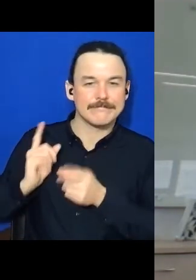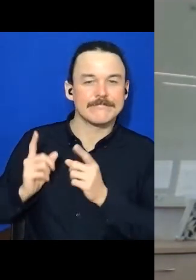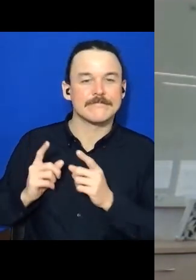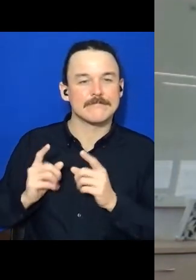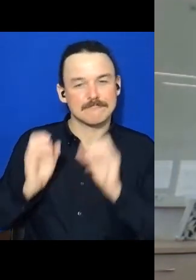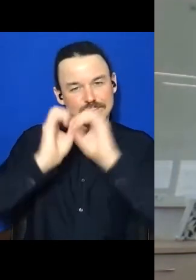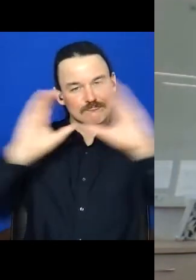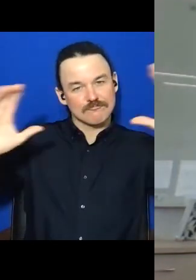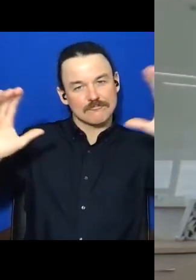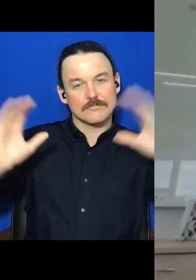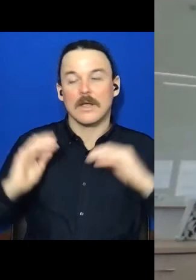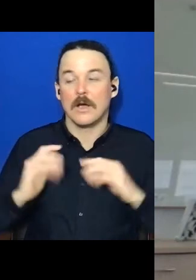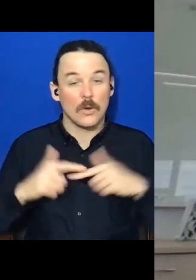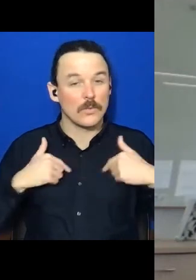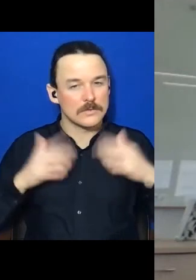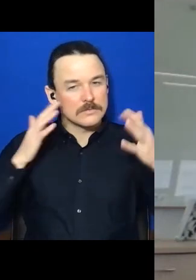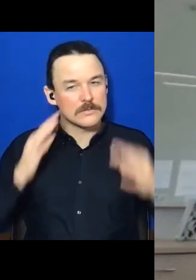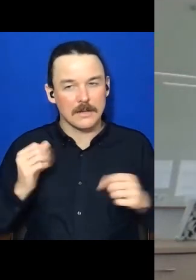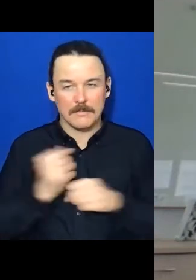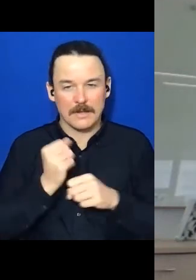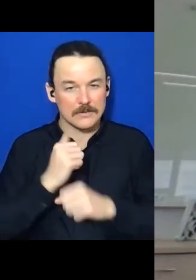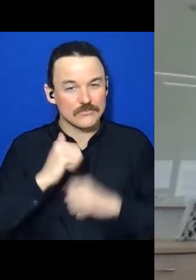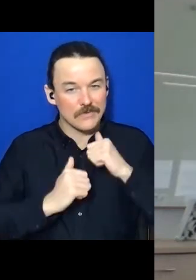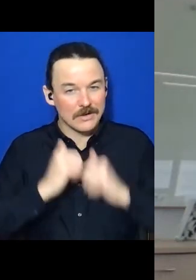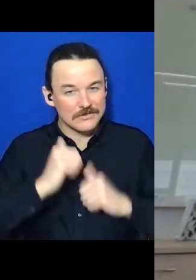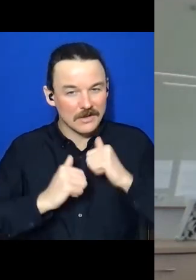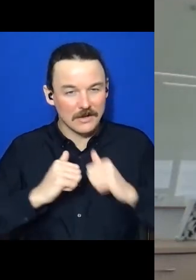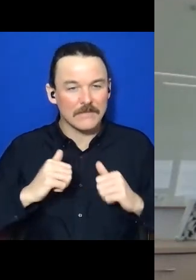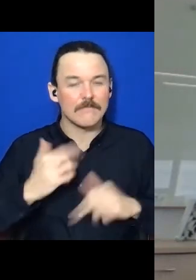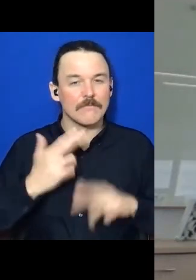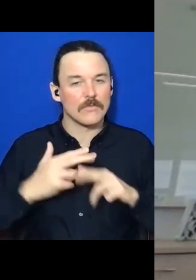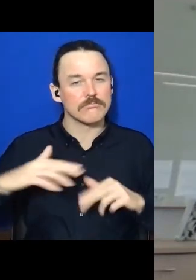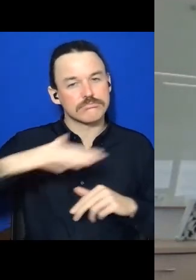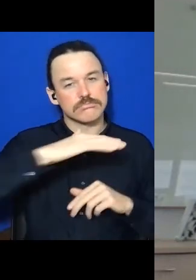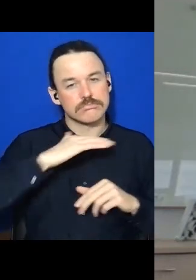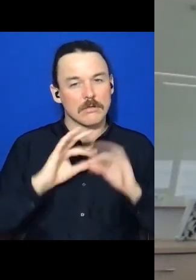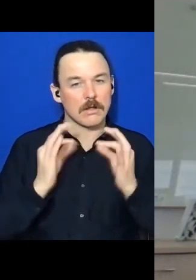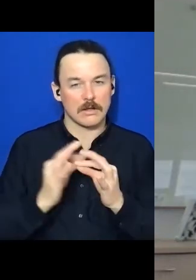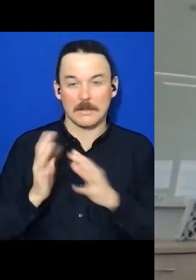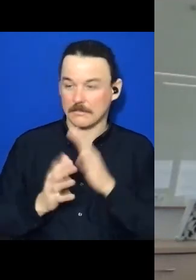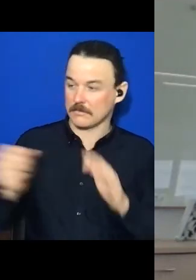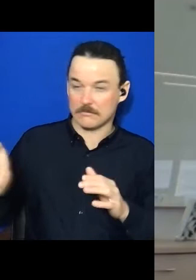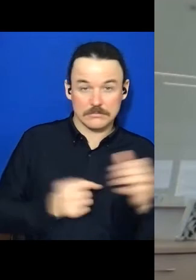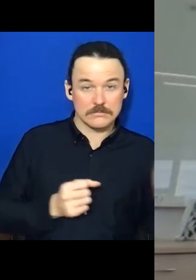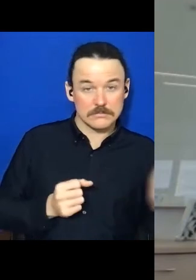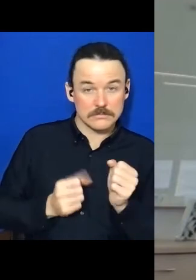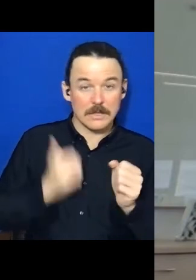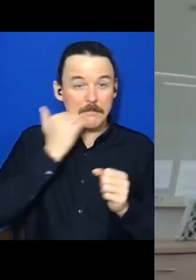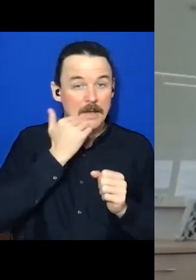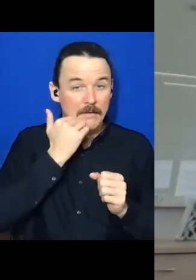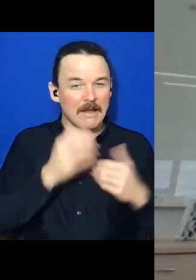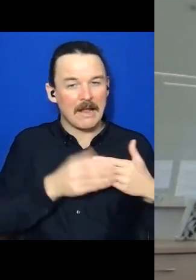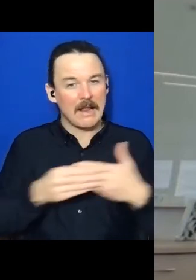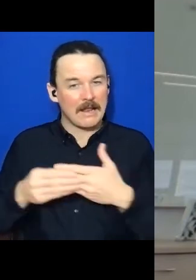across the organisation and bringing Māori leaders into the organisation as key participants